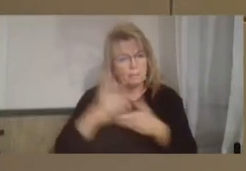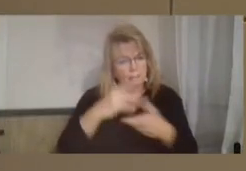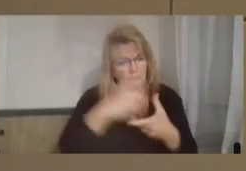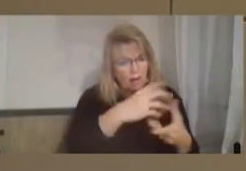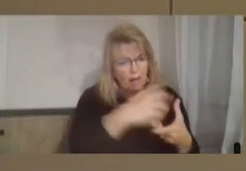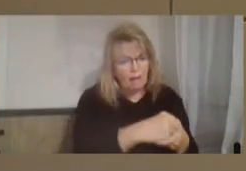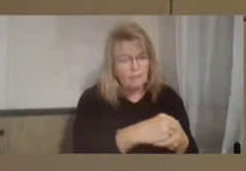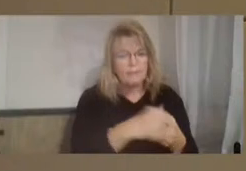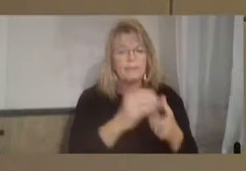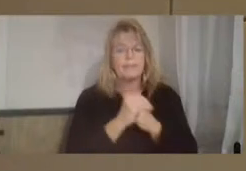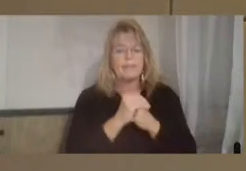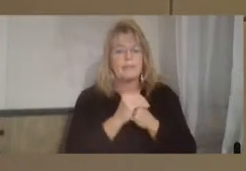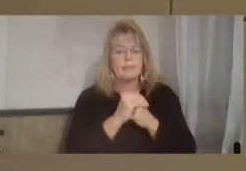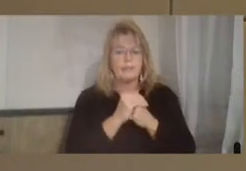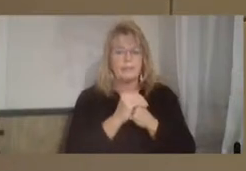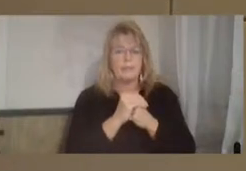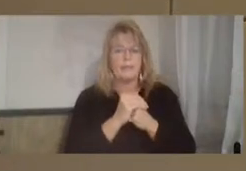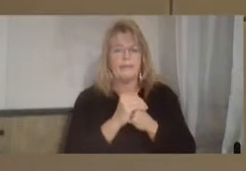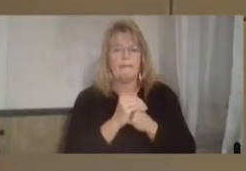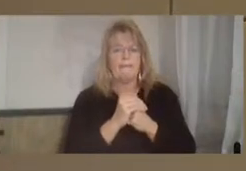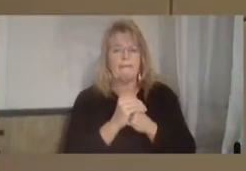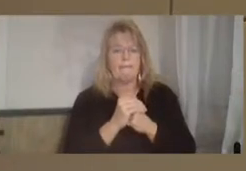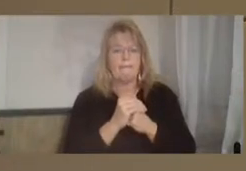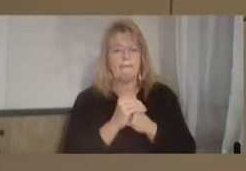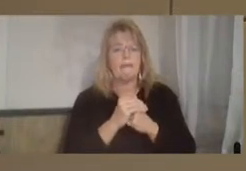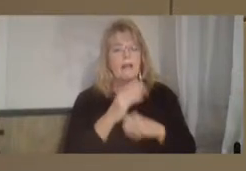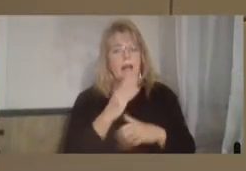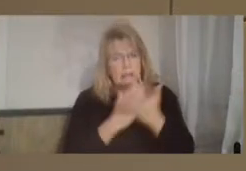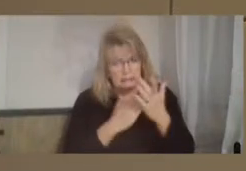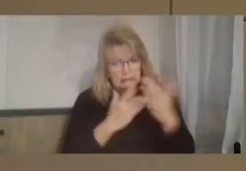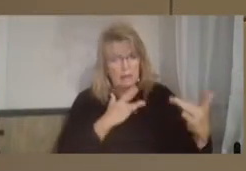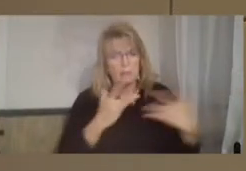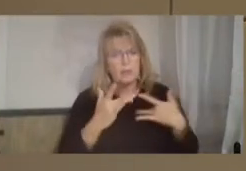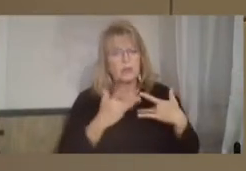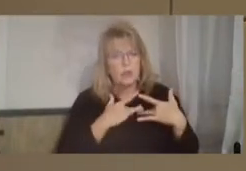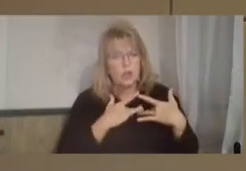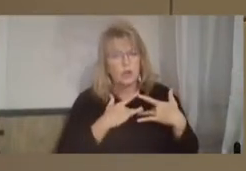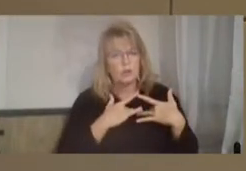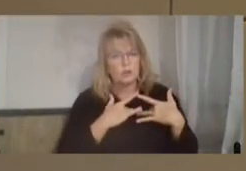And certainly there are valid concerns that